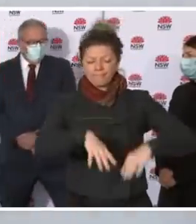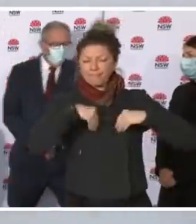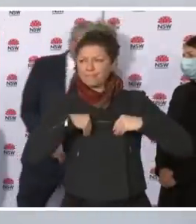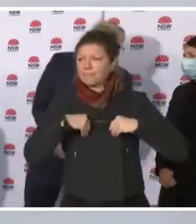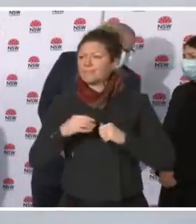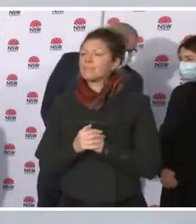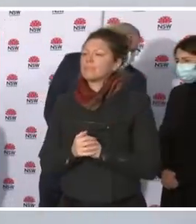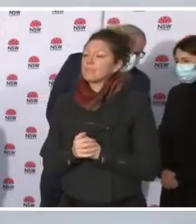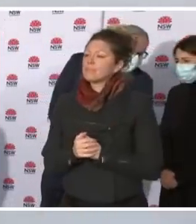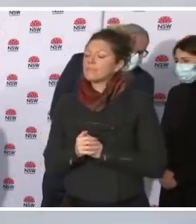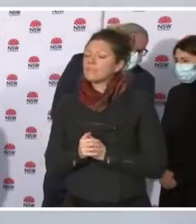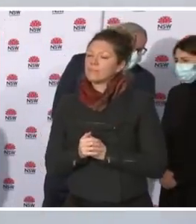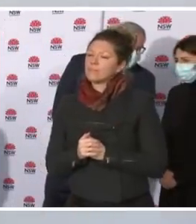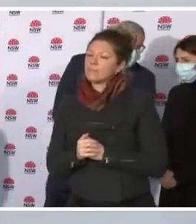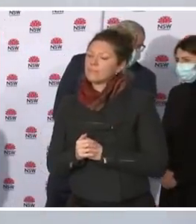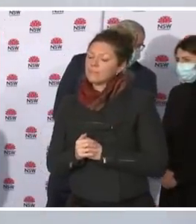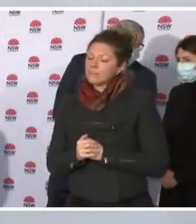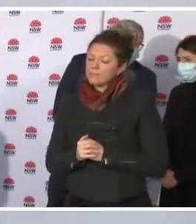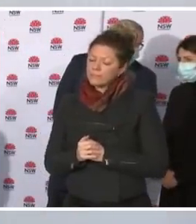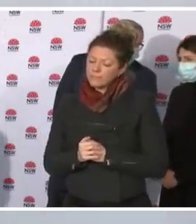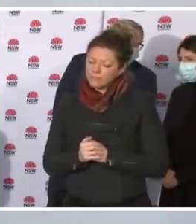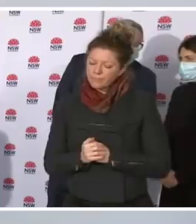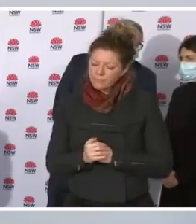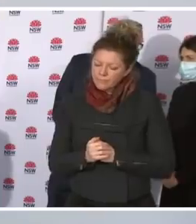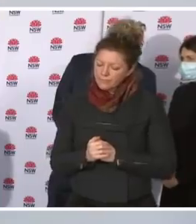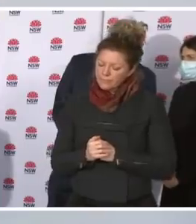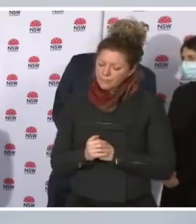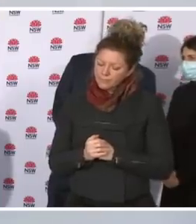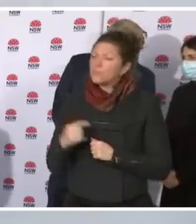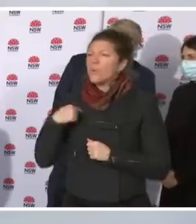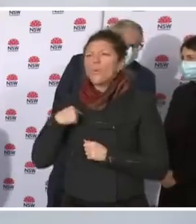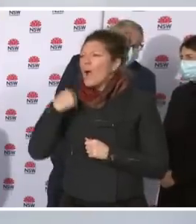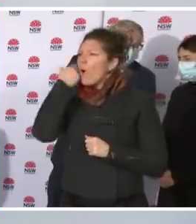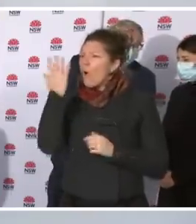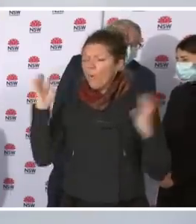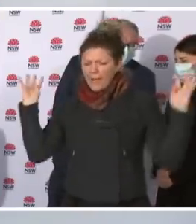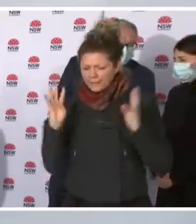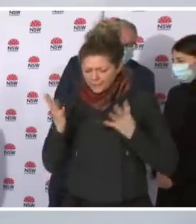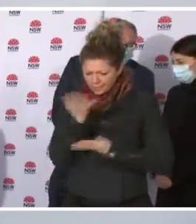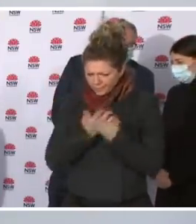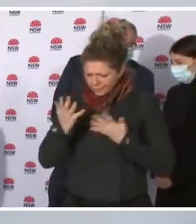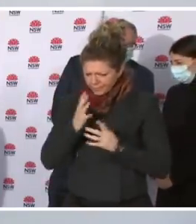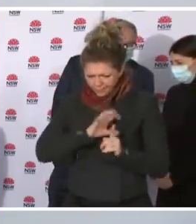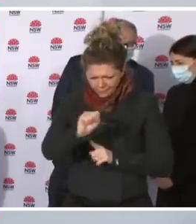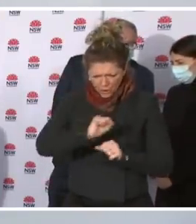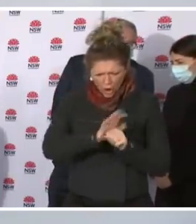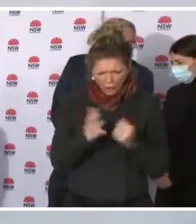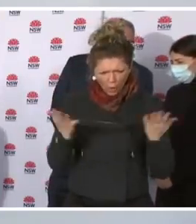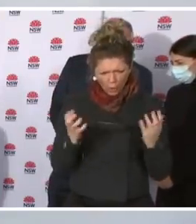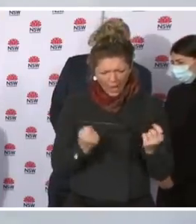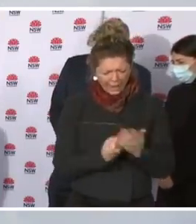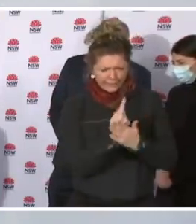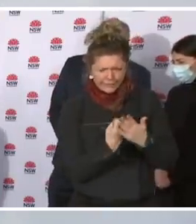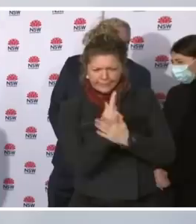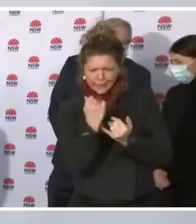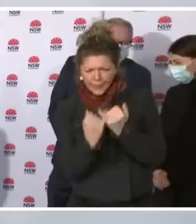the broad principles of what we need to see. We've highlighted the fact that I think there's that the disease burden